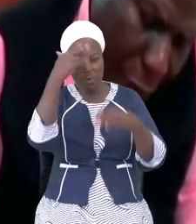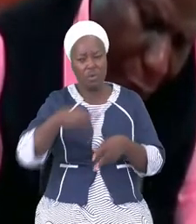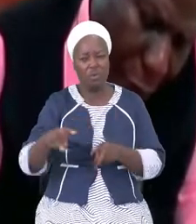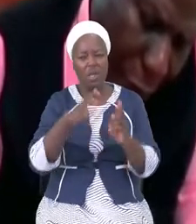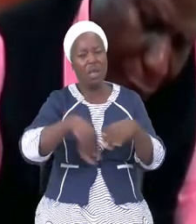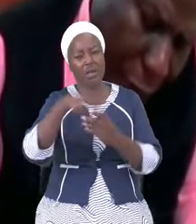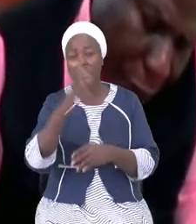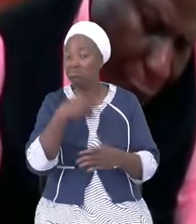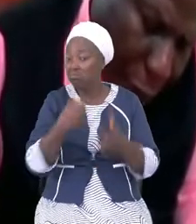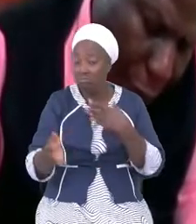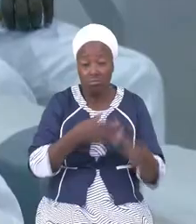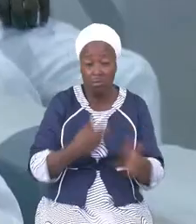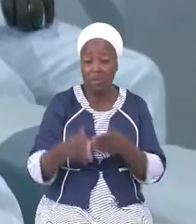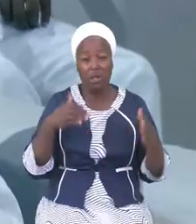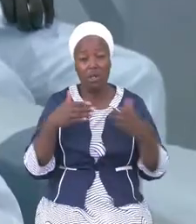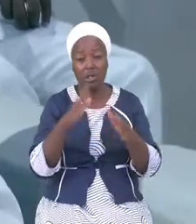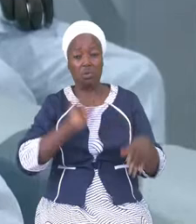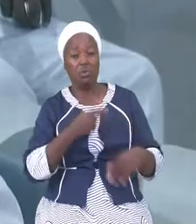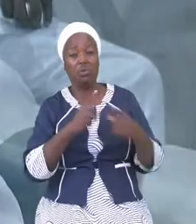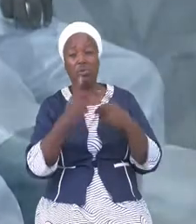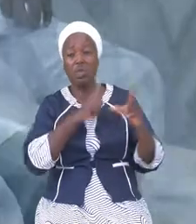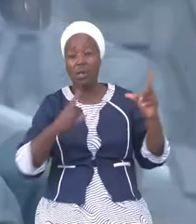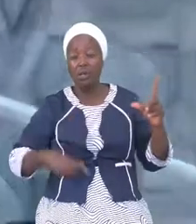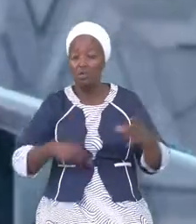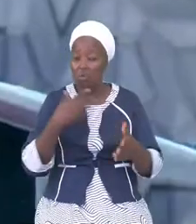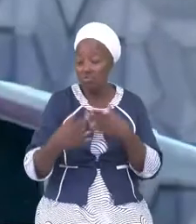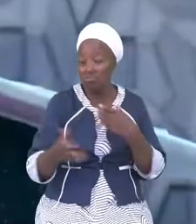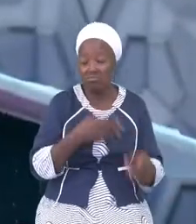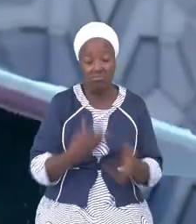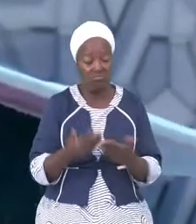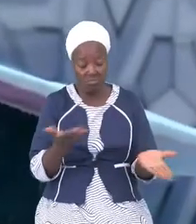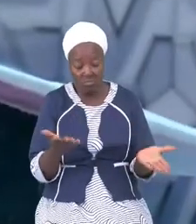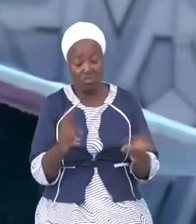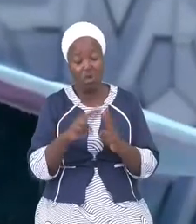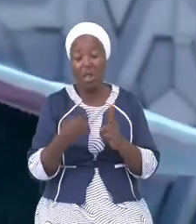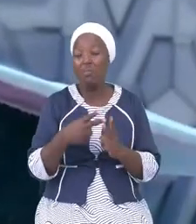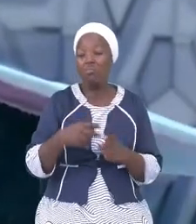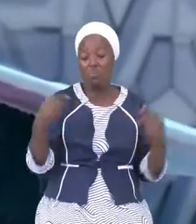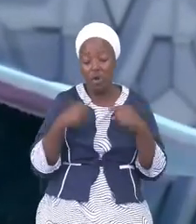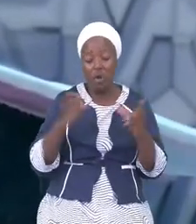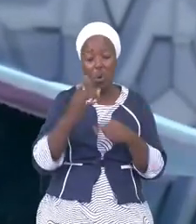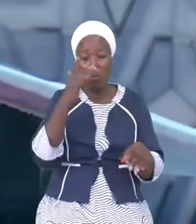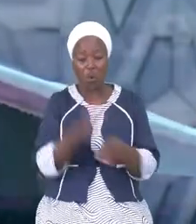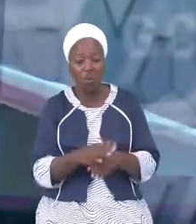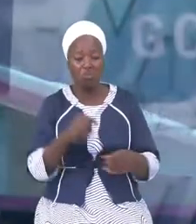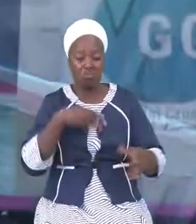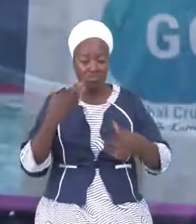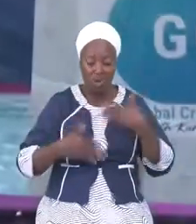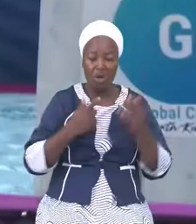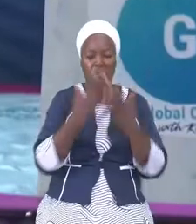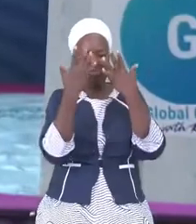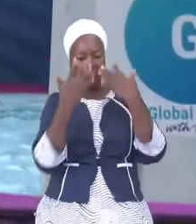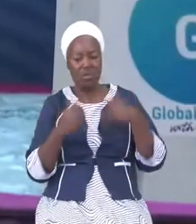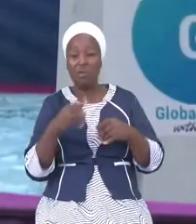out. Whatever leads us to the Lord, whether pain or promise, whether joy or sadness, whether